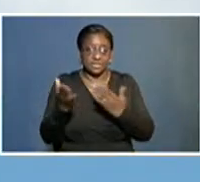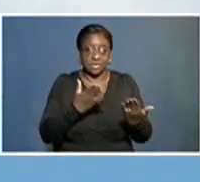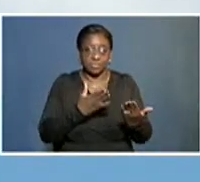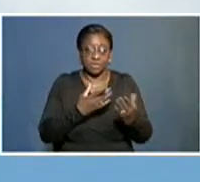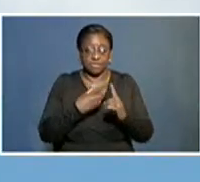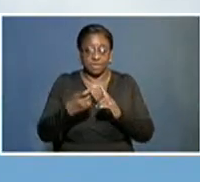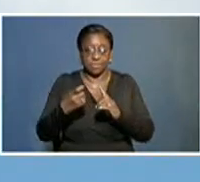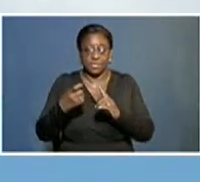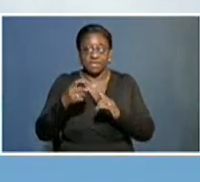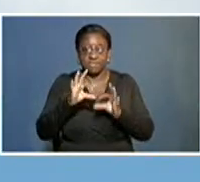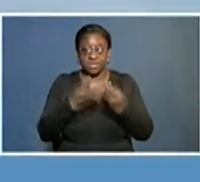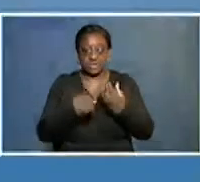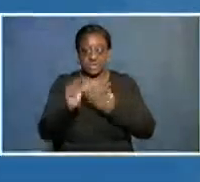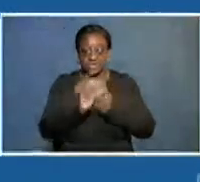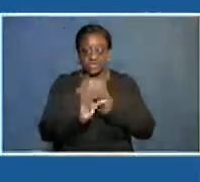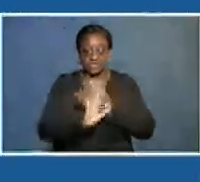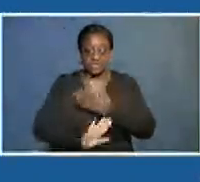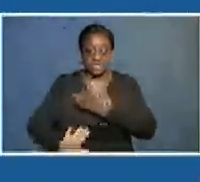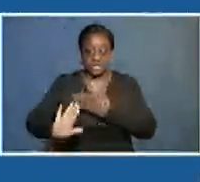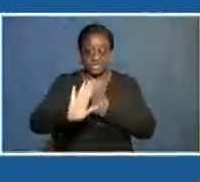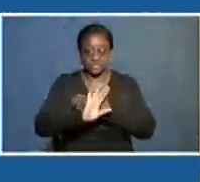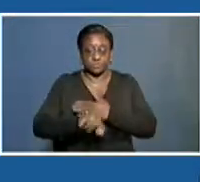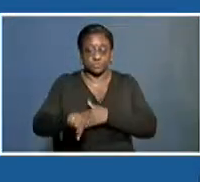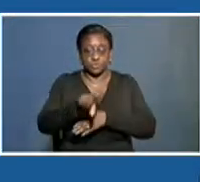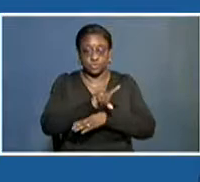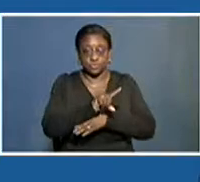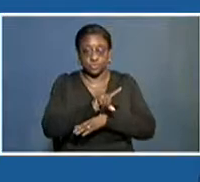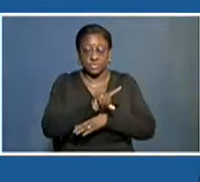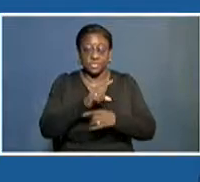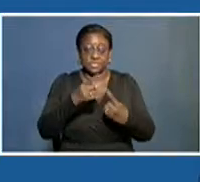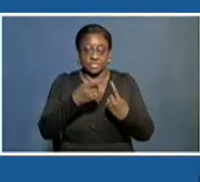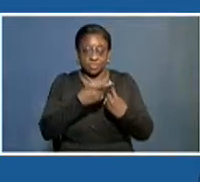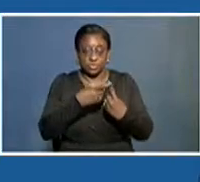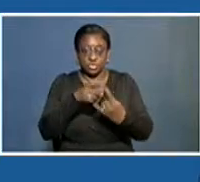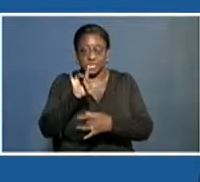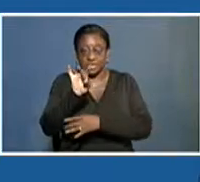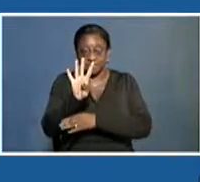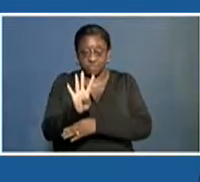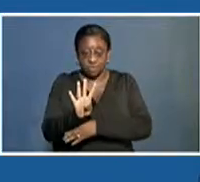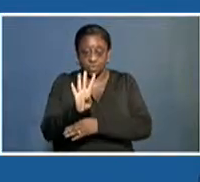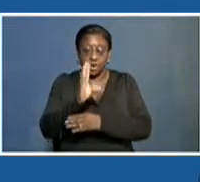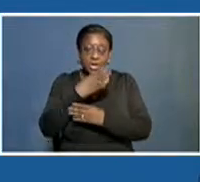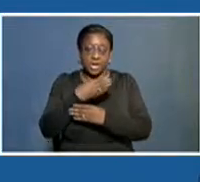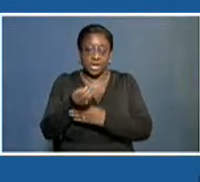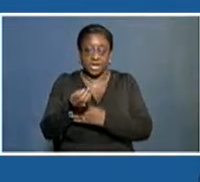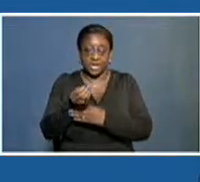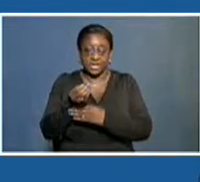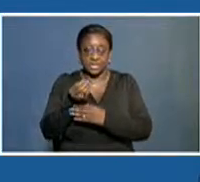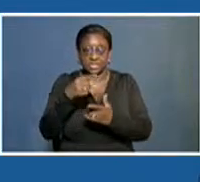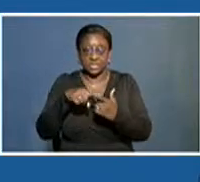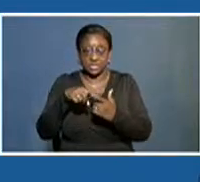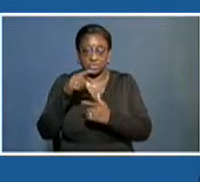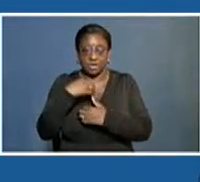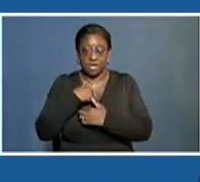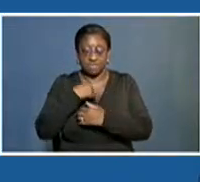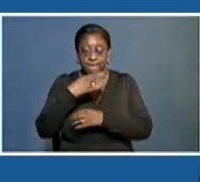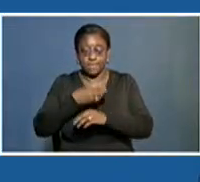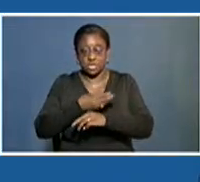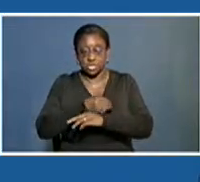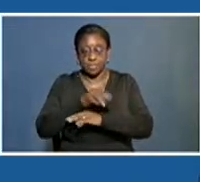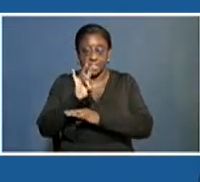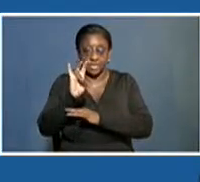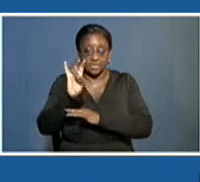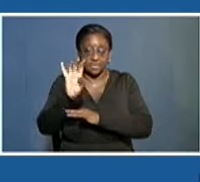Guardian Insurance Company. We're protecting you. 84 degrees in Freeport, Grand Bahama, and Grand Turtle, Key, Abaco, Marshall, Abaco